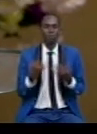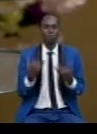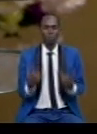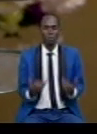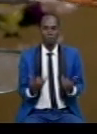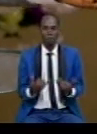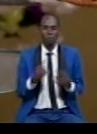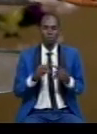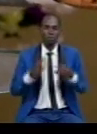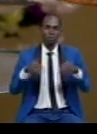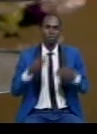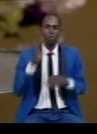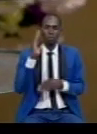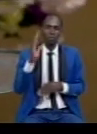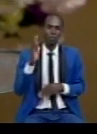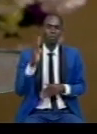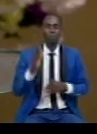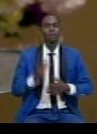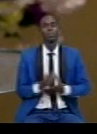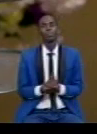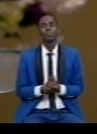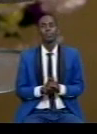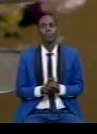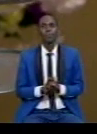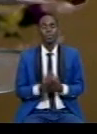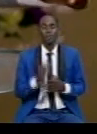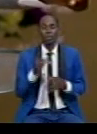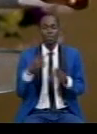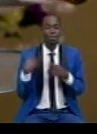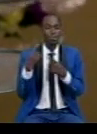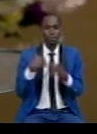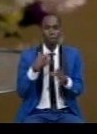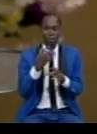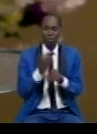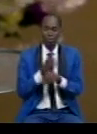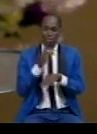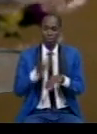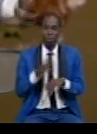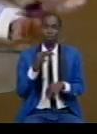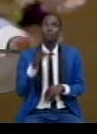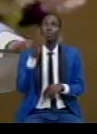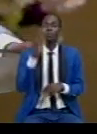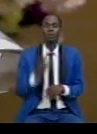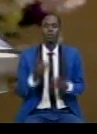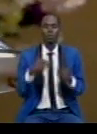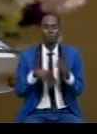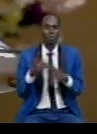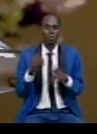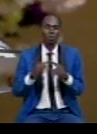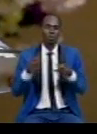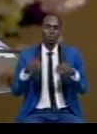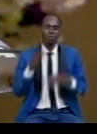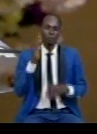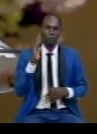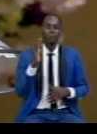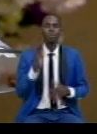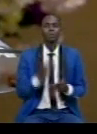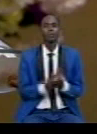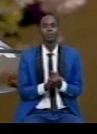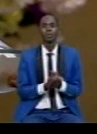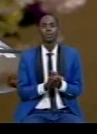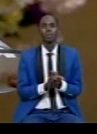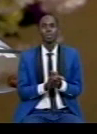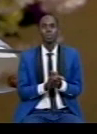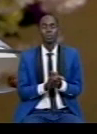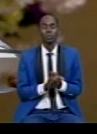here if you've seen the touch of God upon your life. We're waiting for you. Tonight we